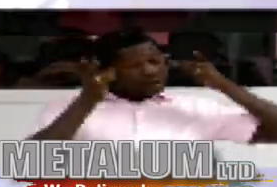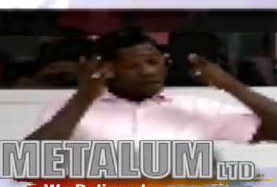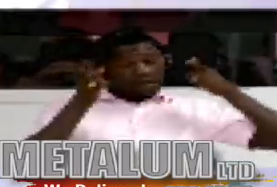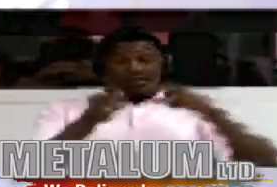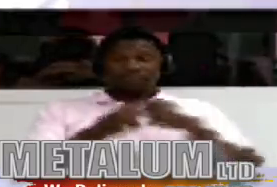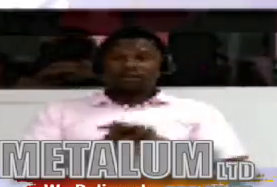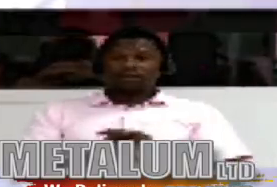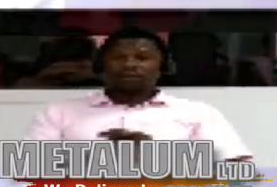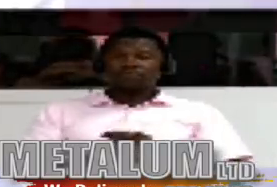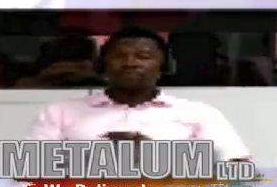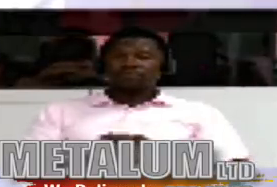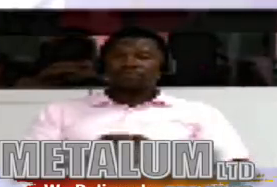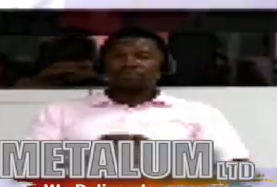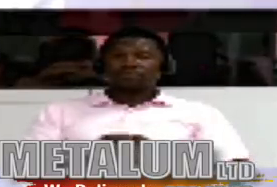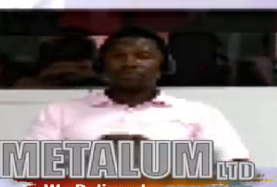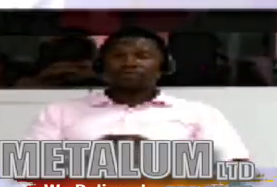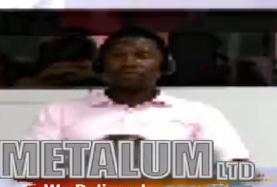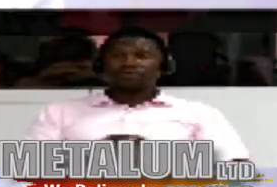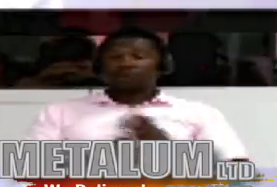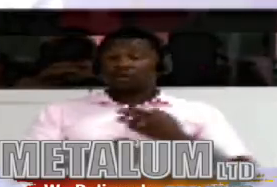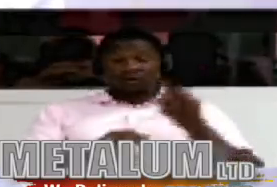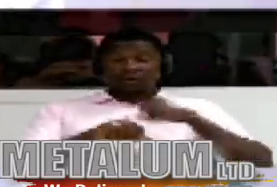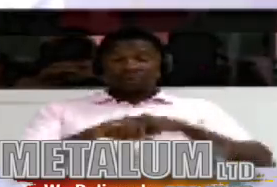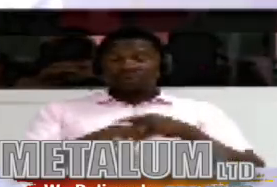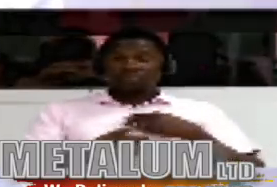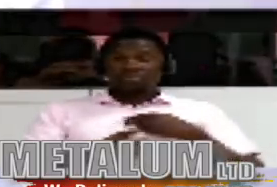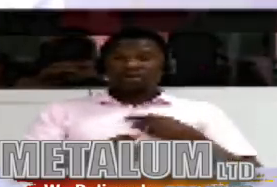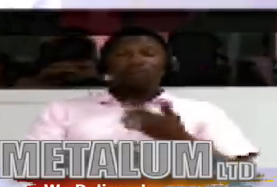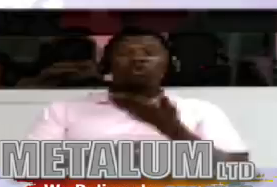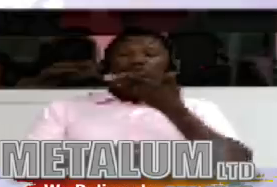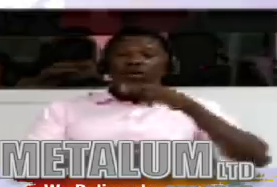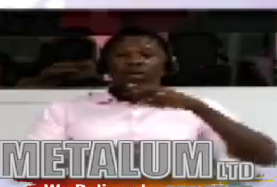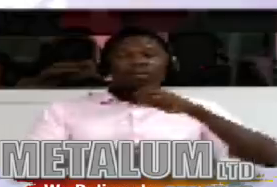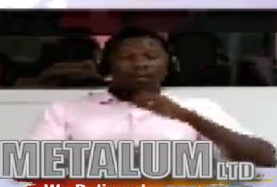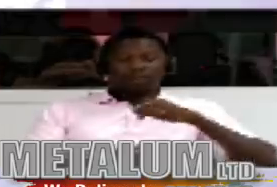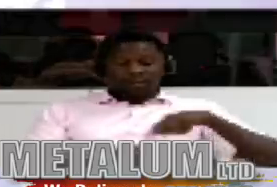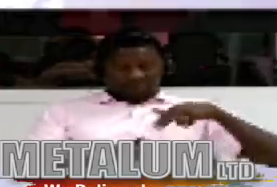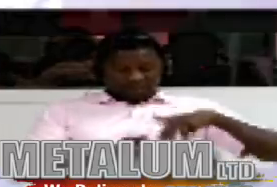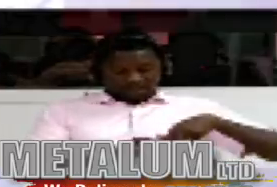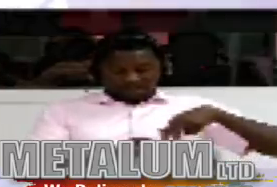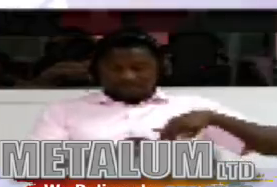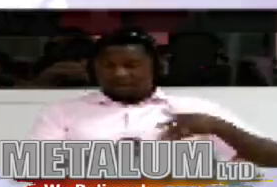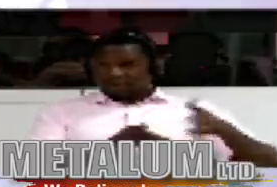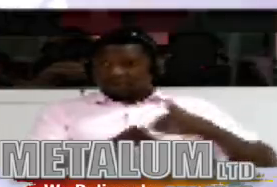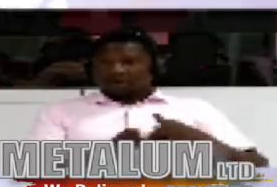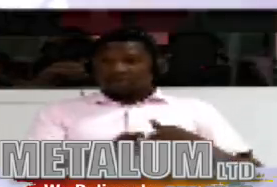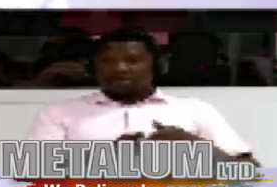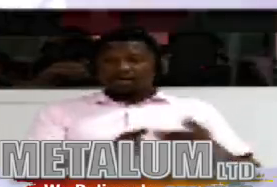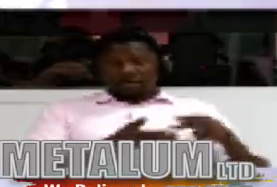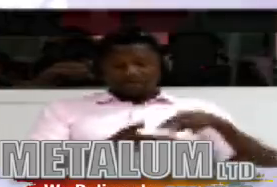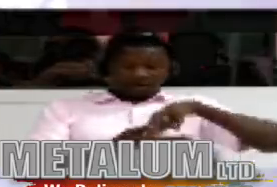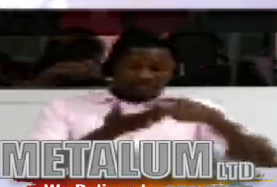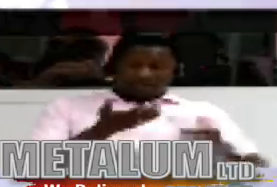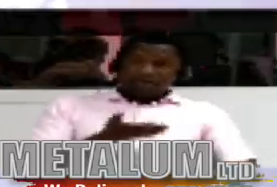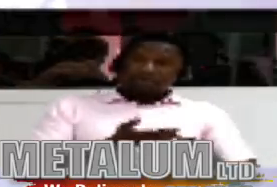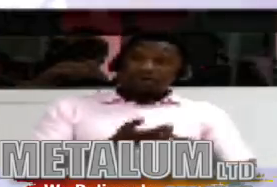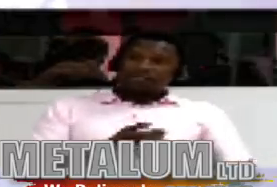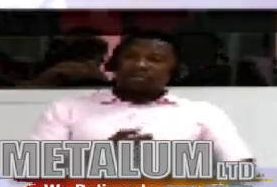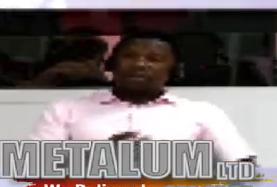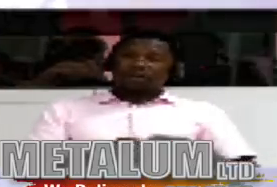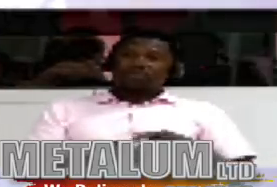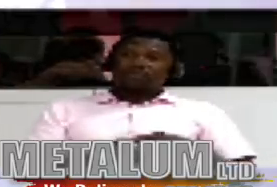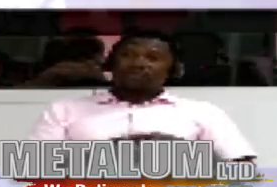And then all of a sudden a young man standing beside me fell on my feet, struggling for